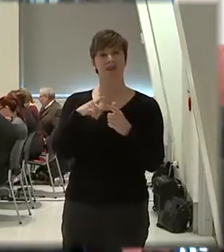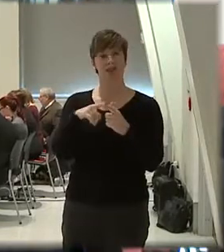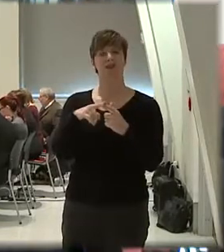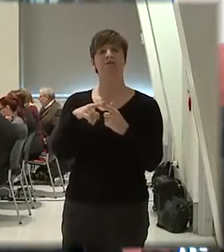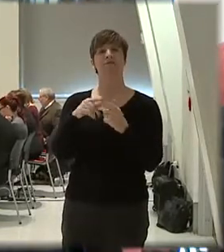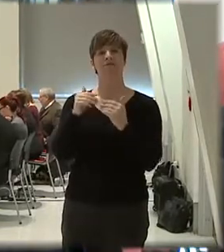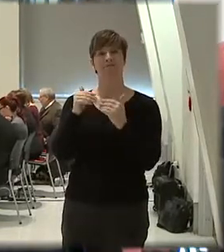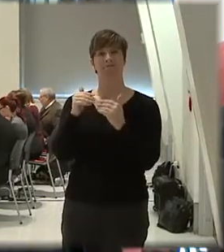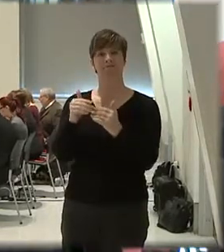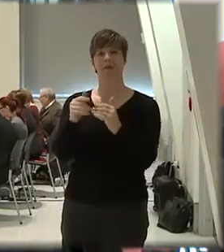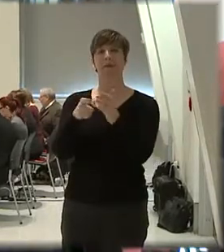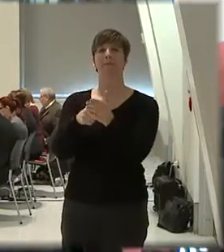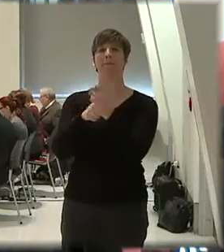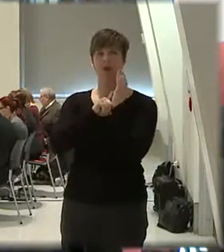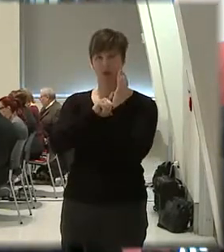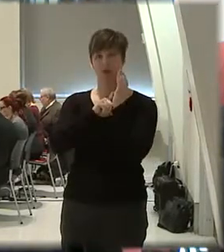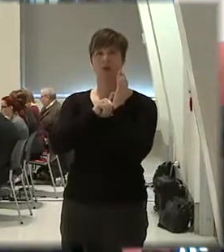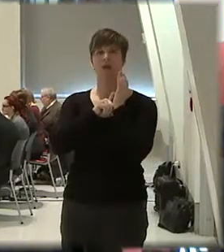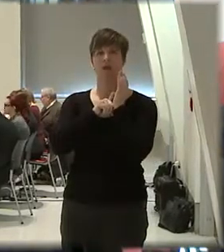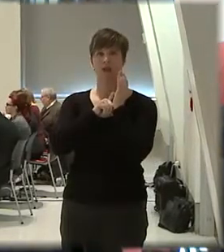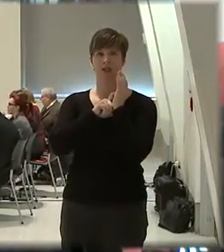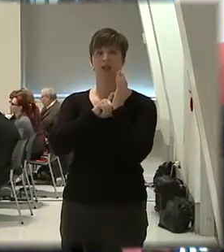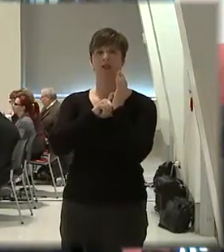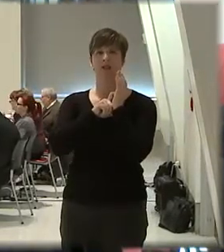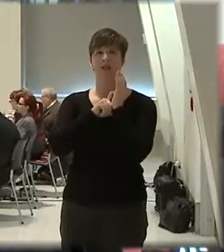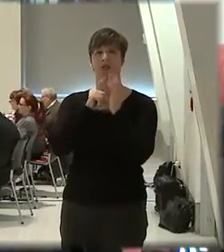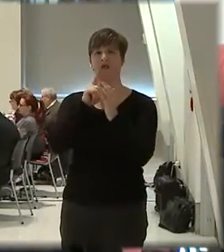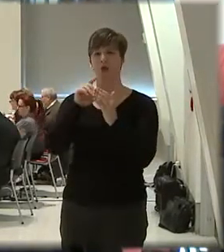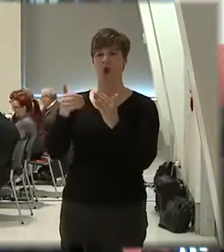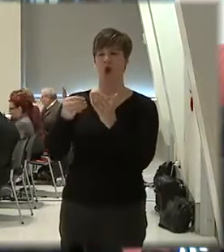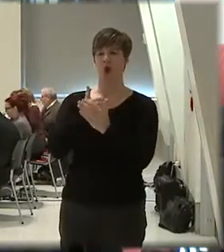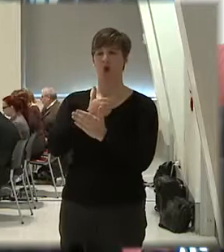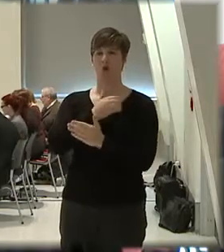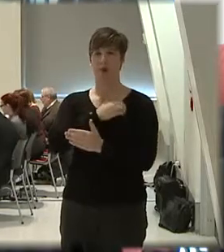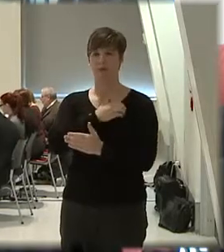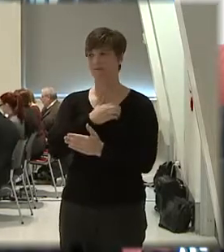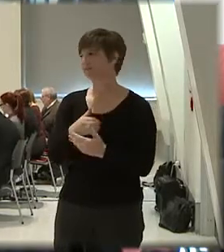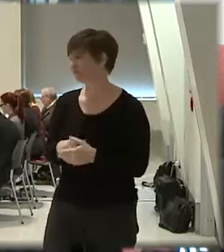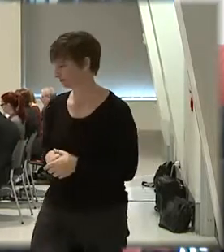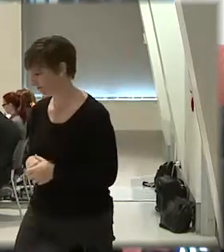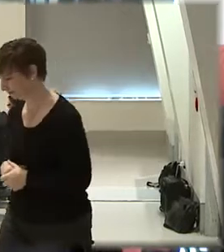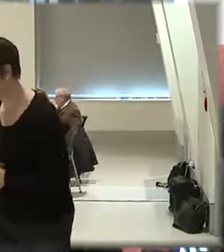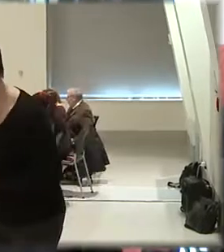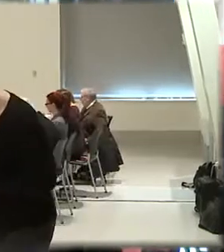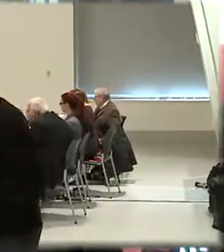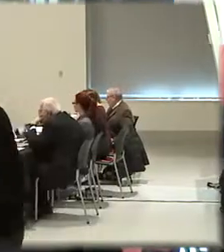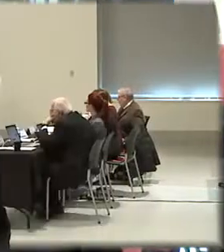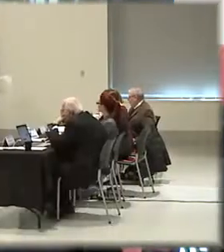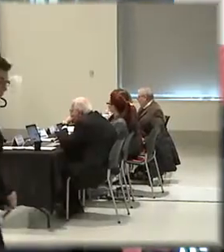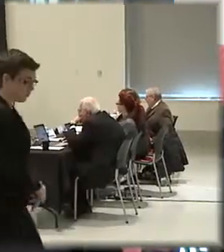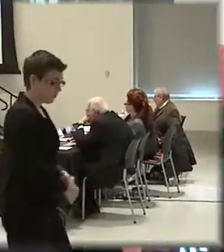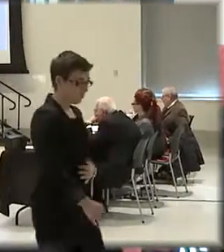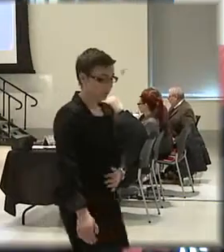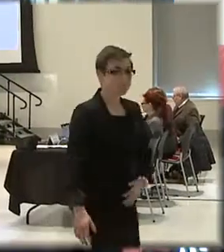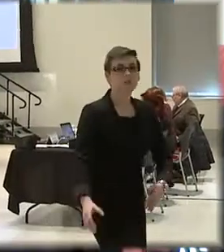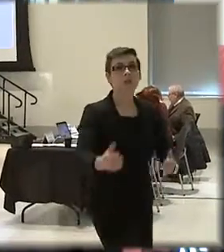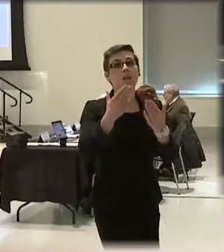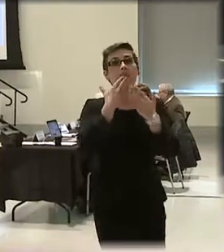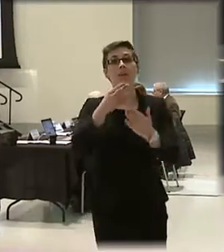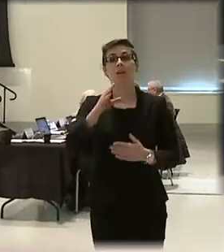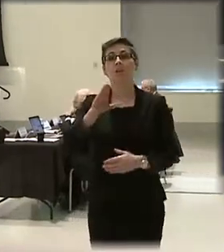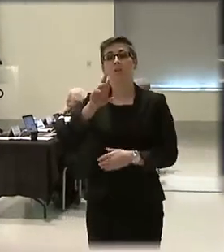a mandatory wear for new hires. Thank you very much. Brian Stevenson, followed by